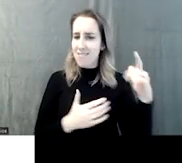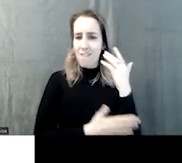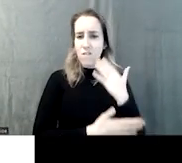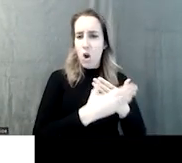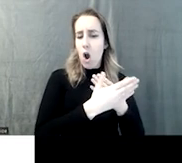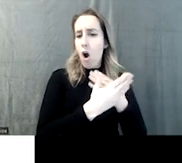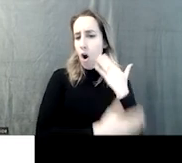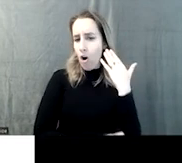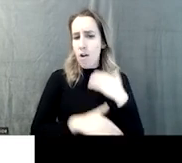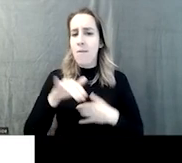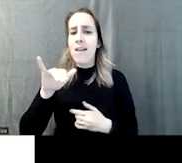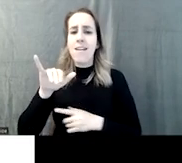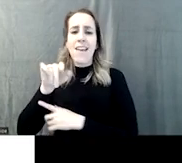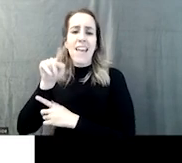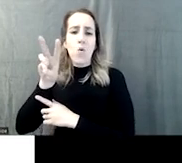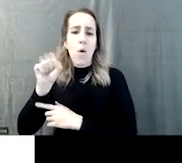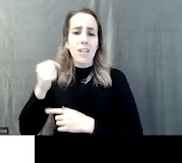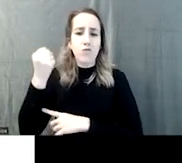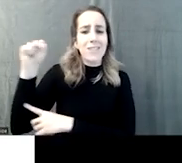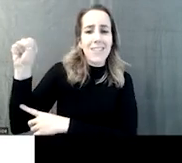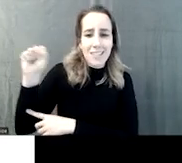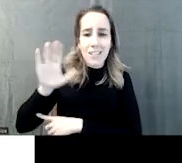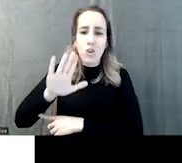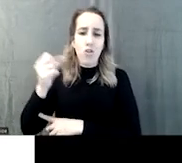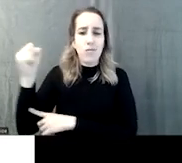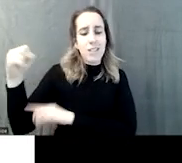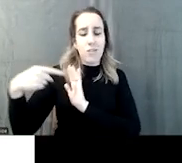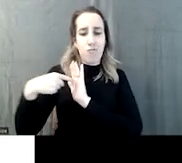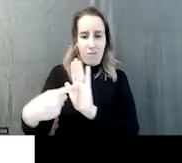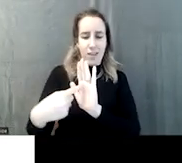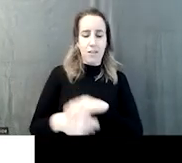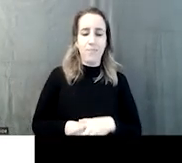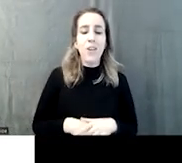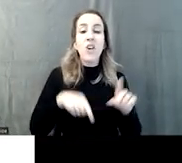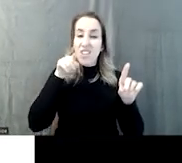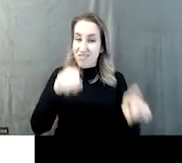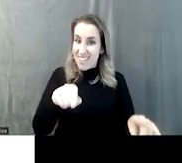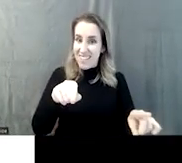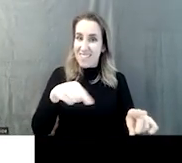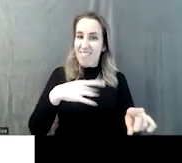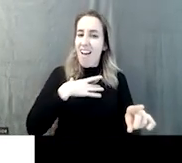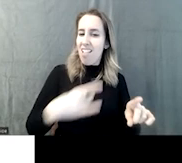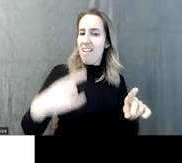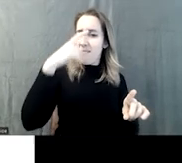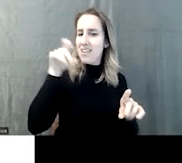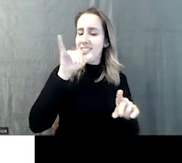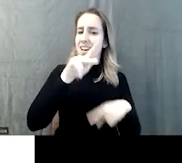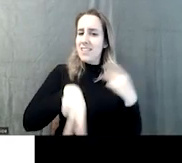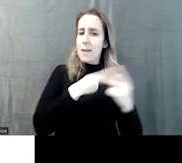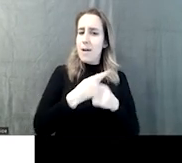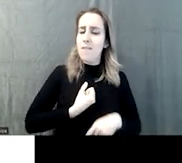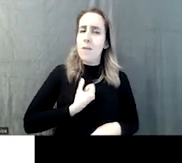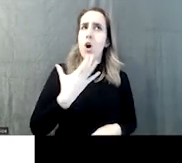I also really liked that in this kind of poetry, I learned all of these. What was revealed to me was there was